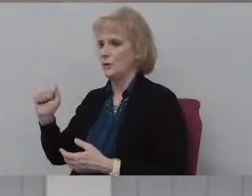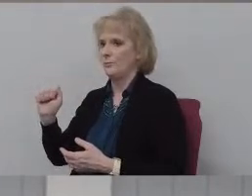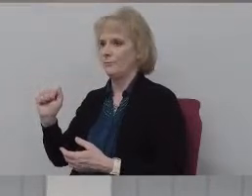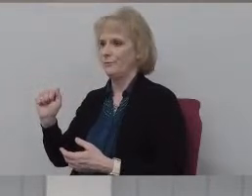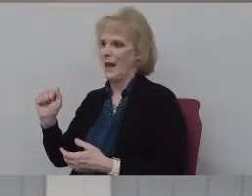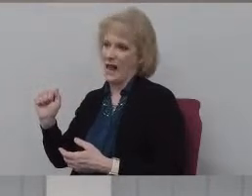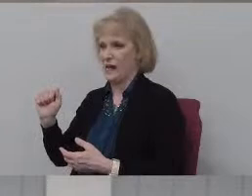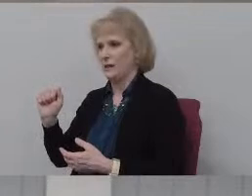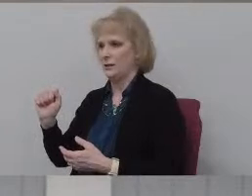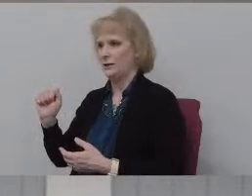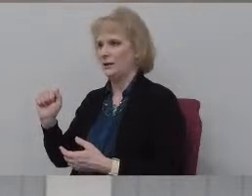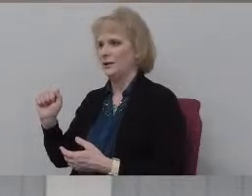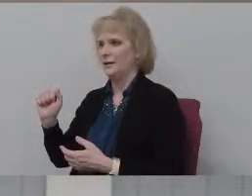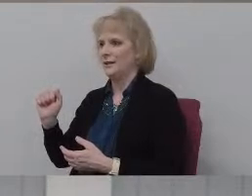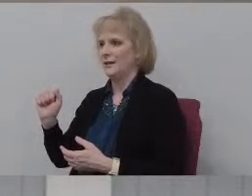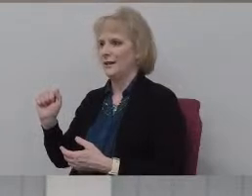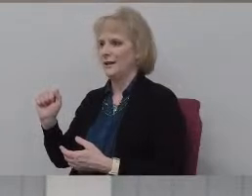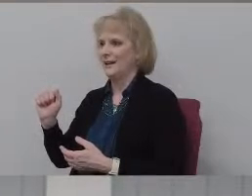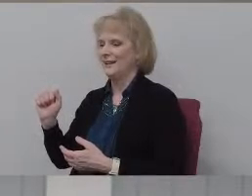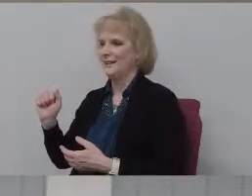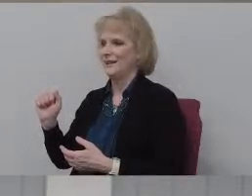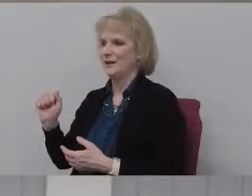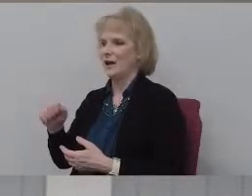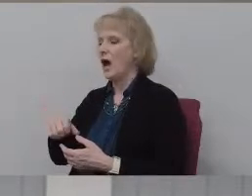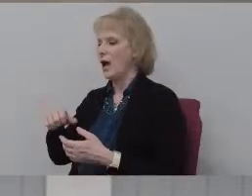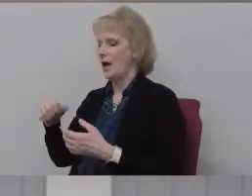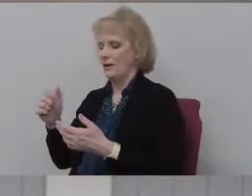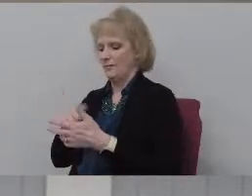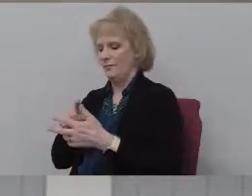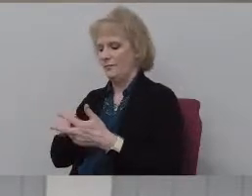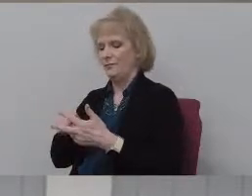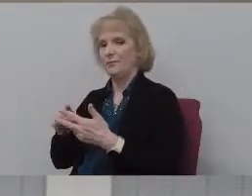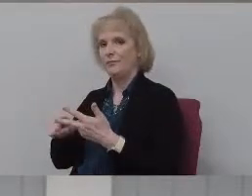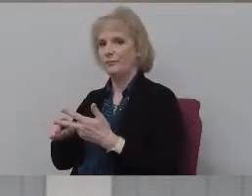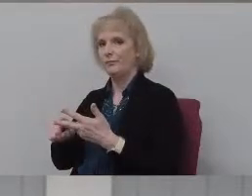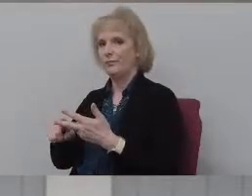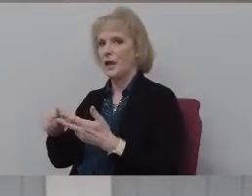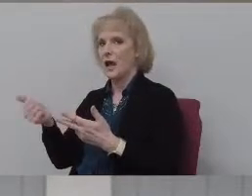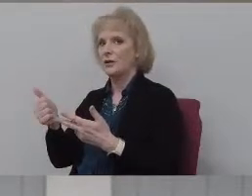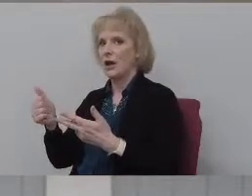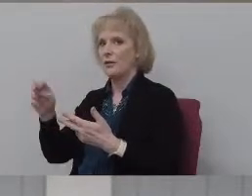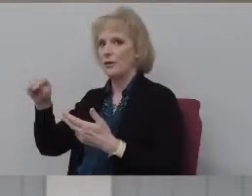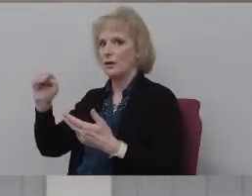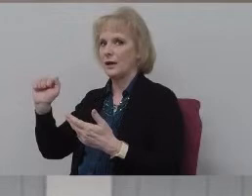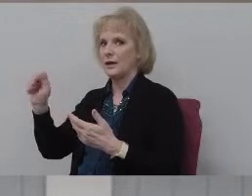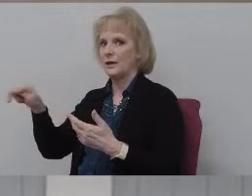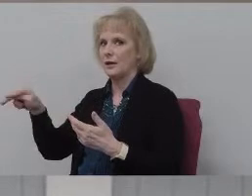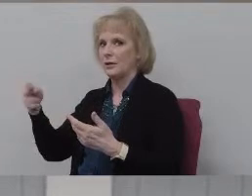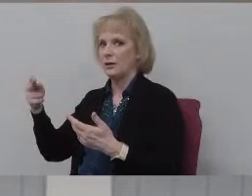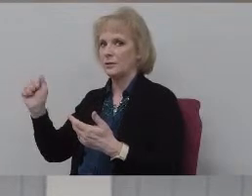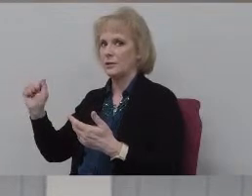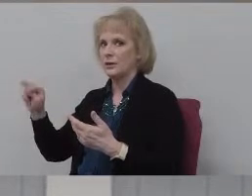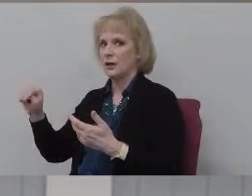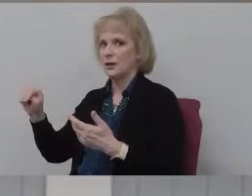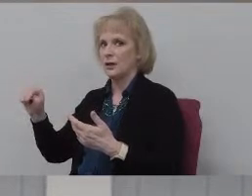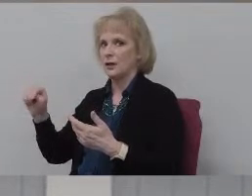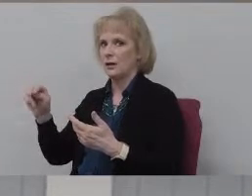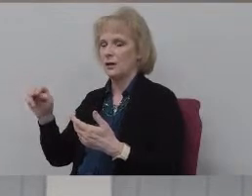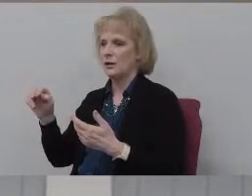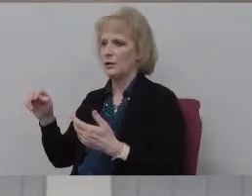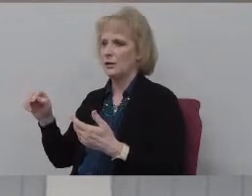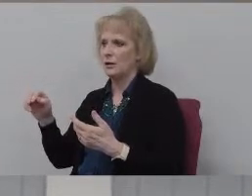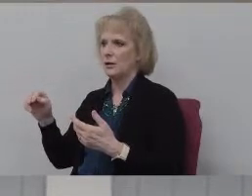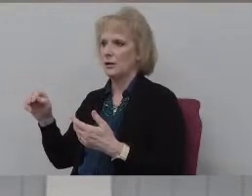son of David and Bathsheba. There's another Nathan, and he is the the father of a guy named, you know,